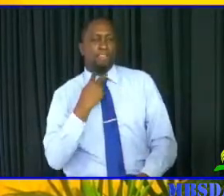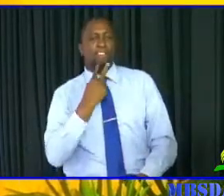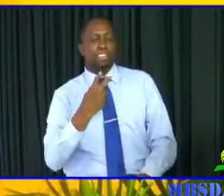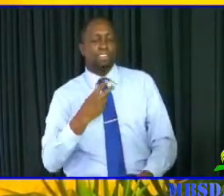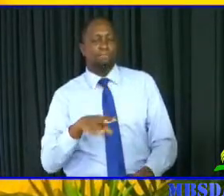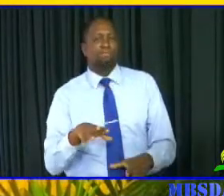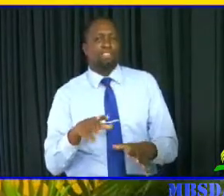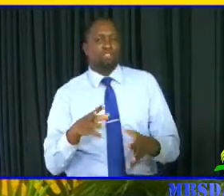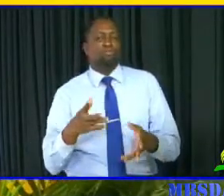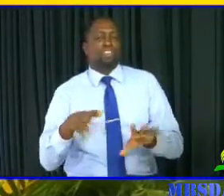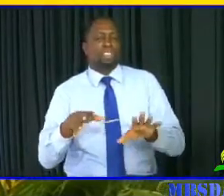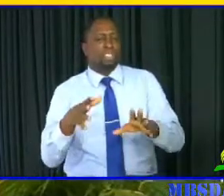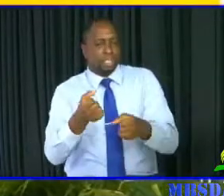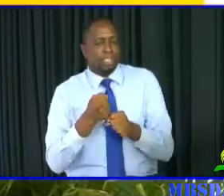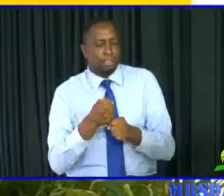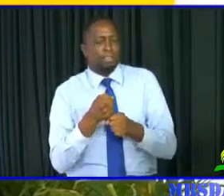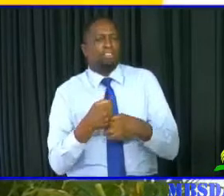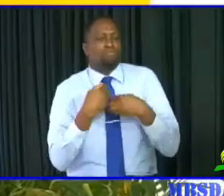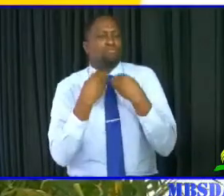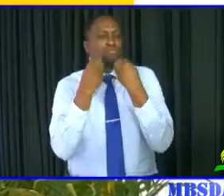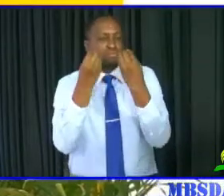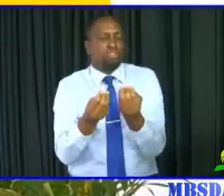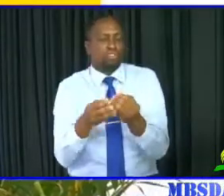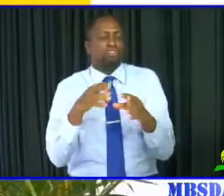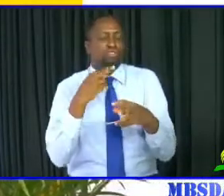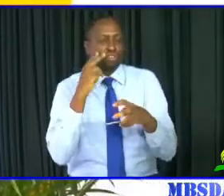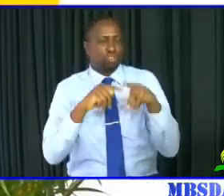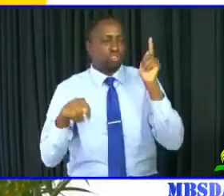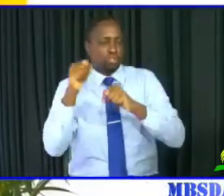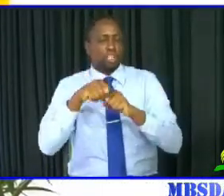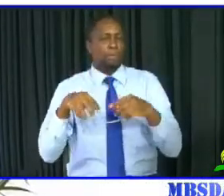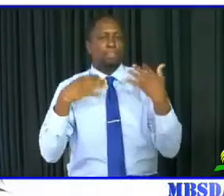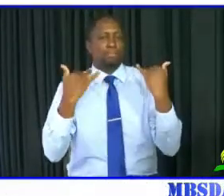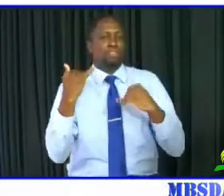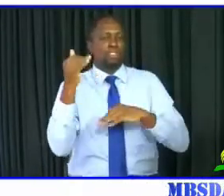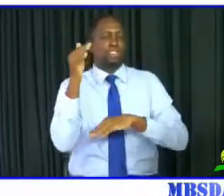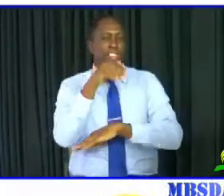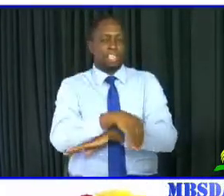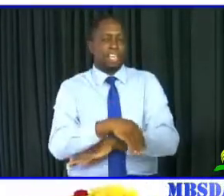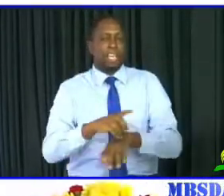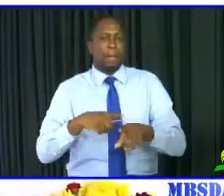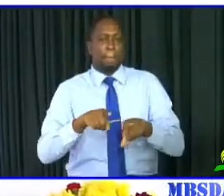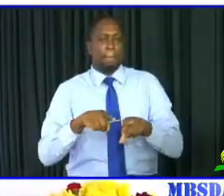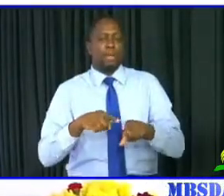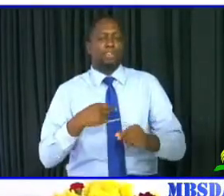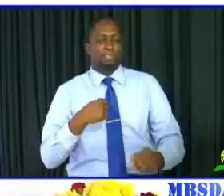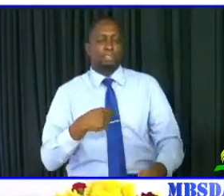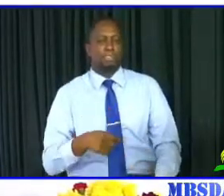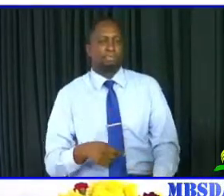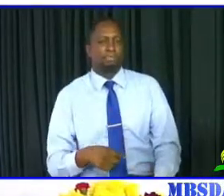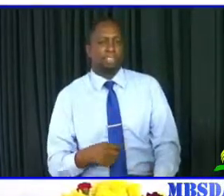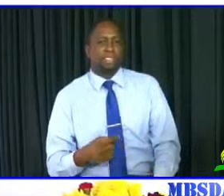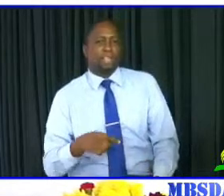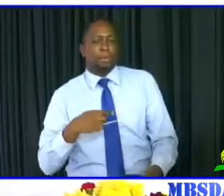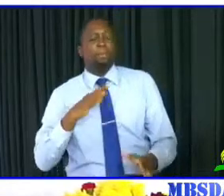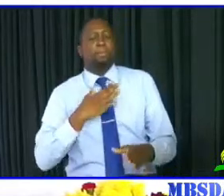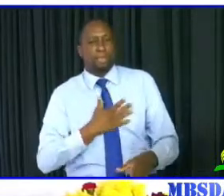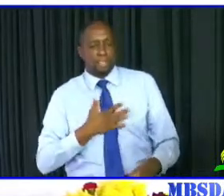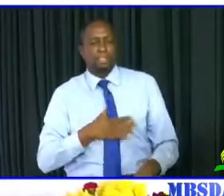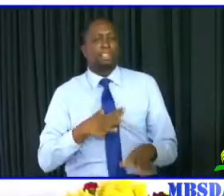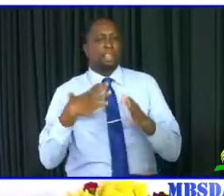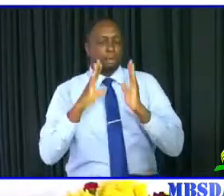let you know that for me, it is a struggle. I've never had this kind of an experience to begin a campaign, and I've been